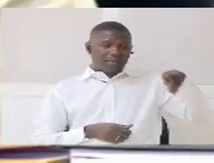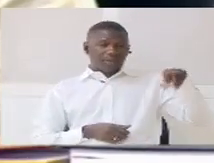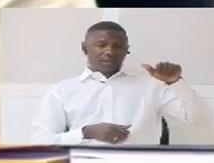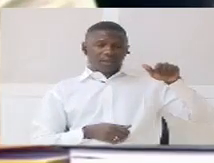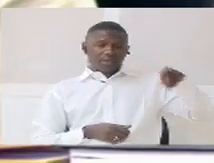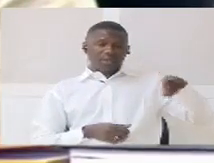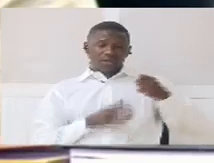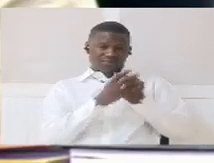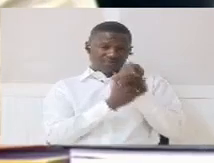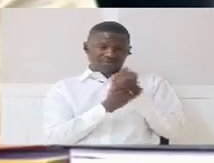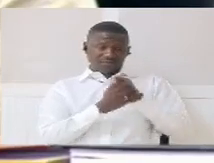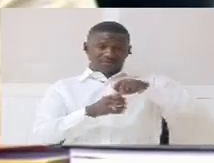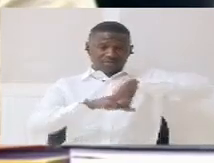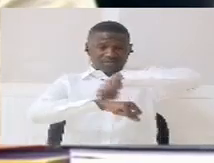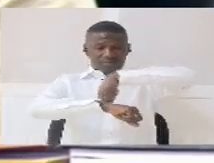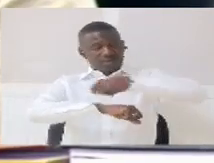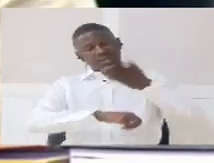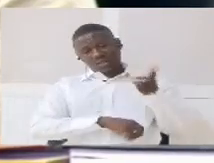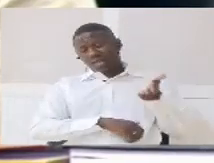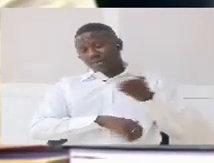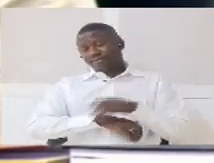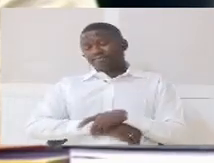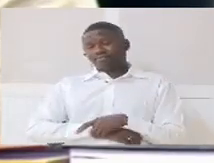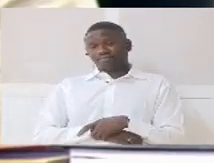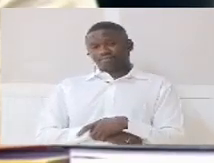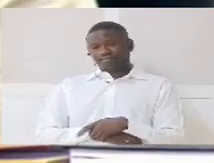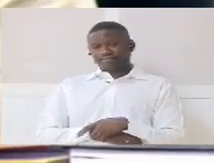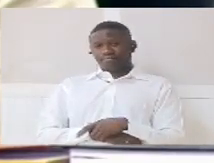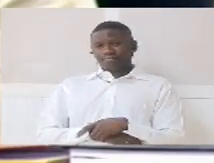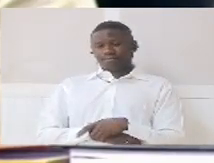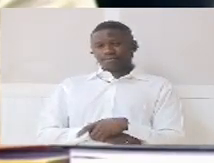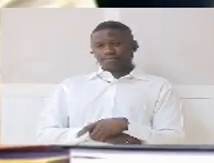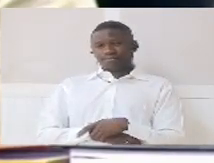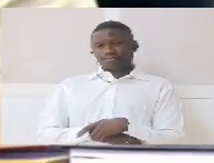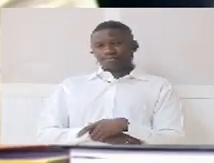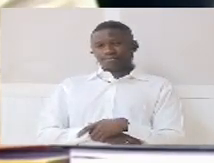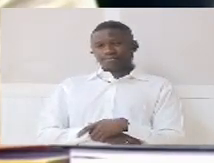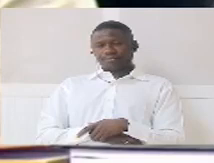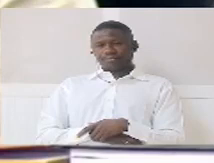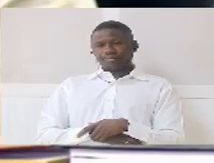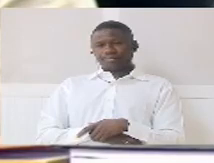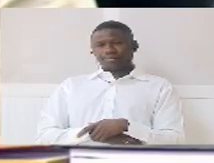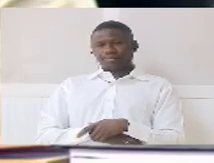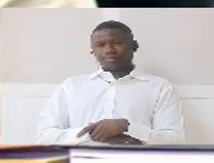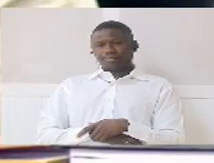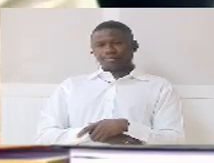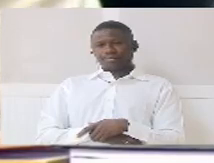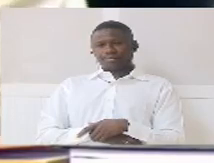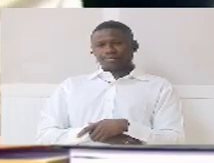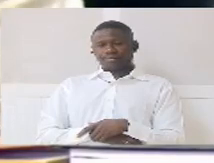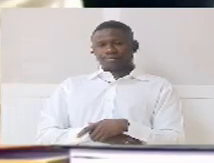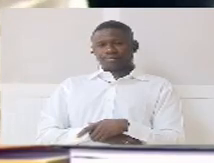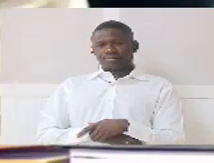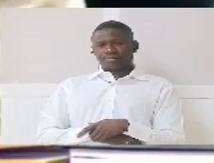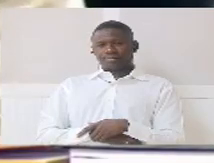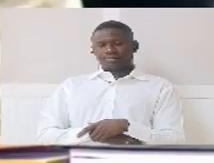kana 2017. Uoto akweta kasola bunda la maralo bunda maleko. Kasola nkolbe continue le kafa. Katu